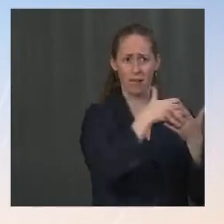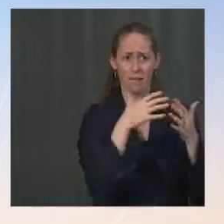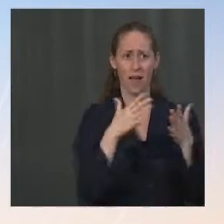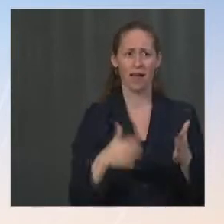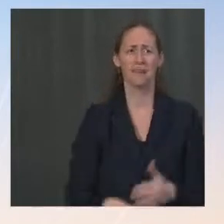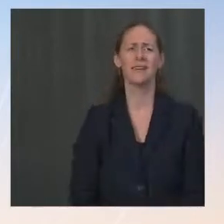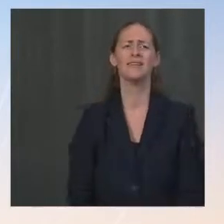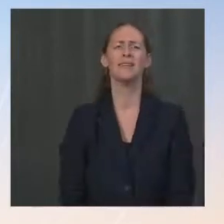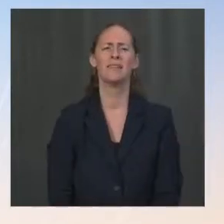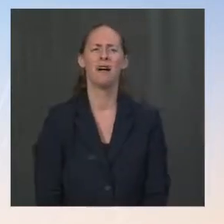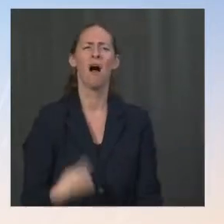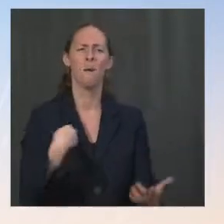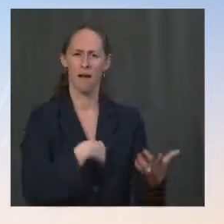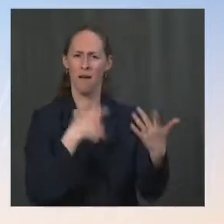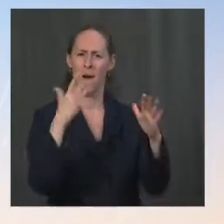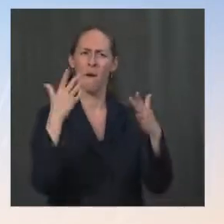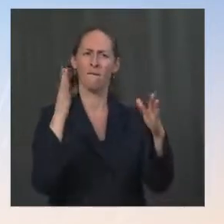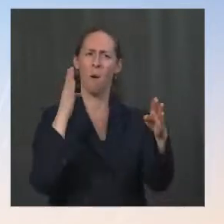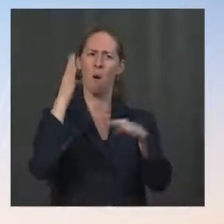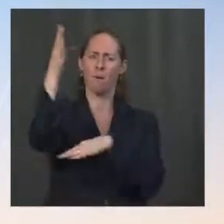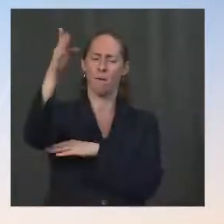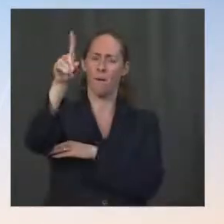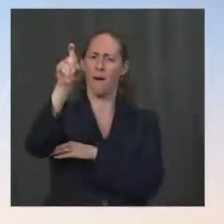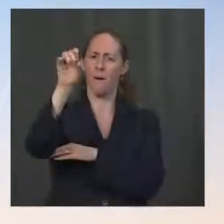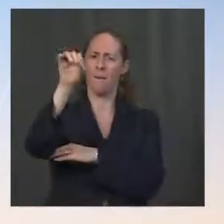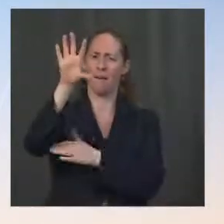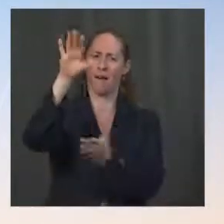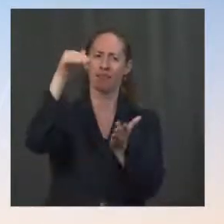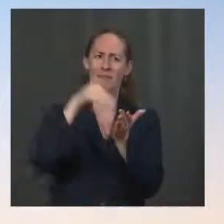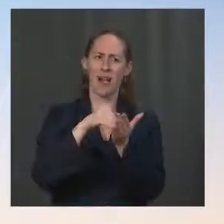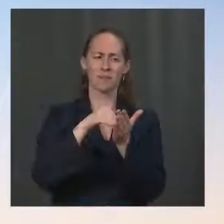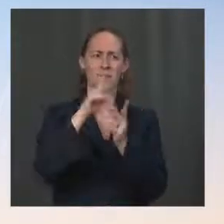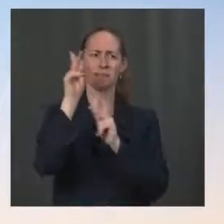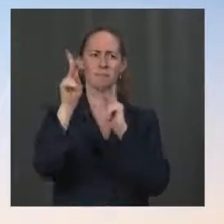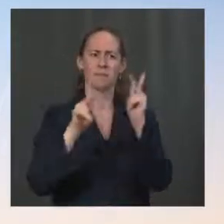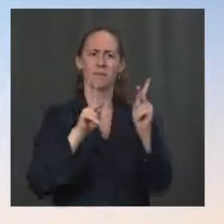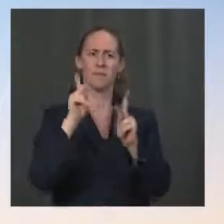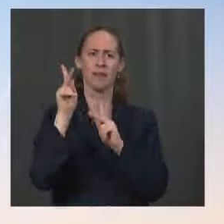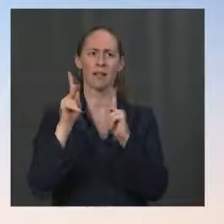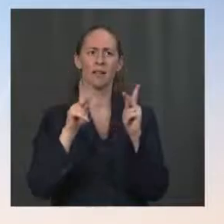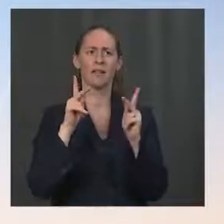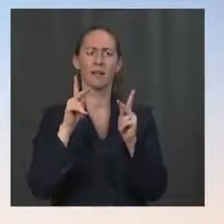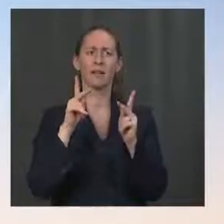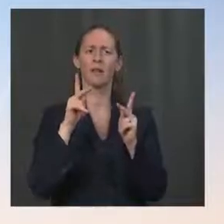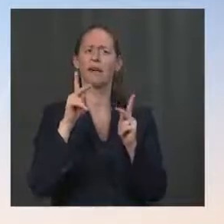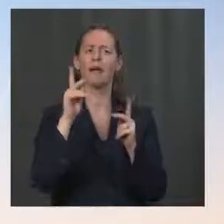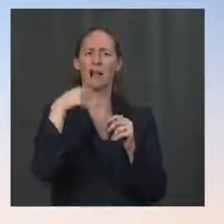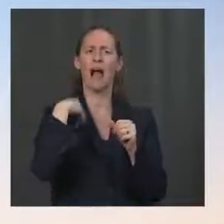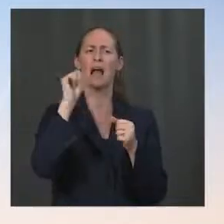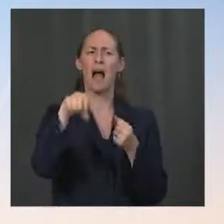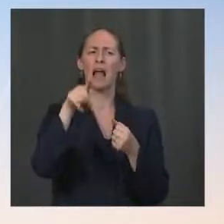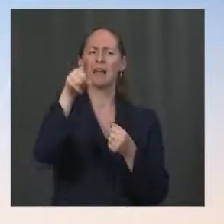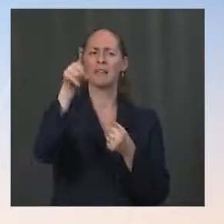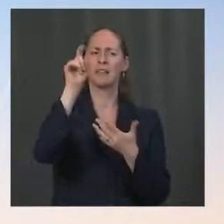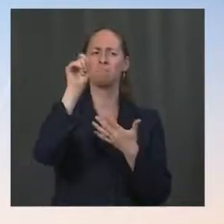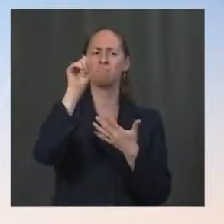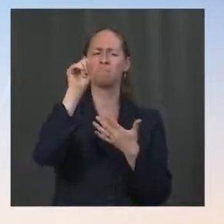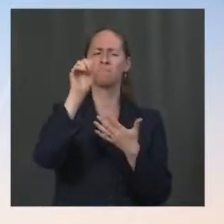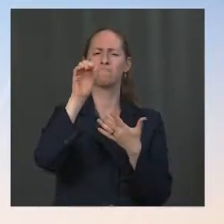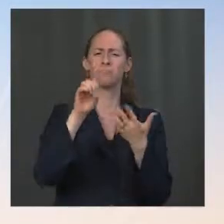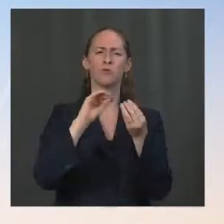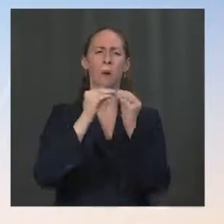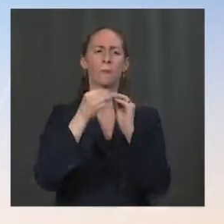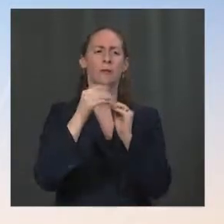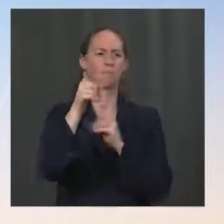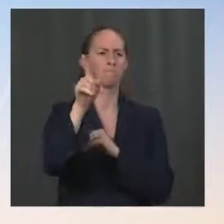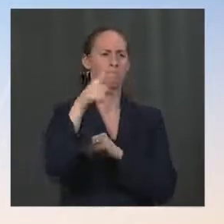than 105,000 people, including, and I can give you all the latest numbers, which I know the State Department is giving or is